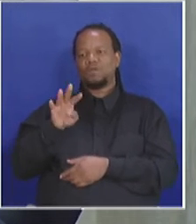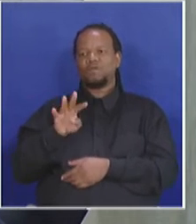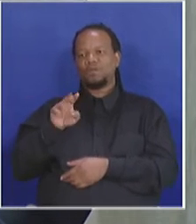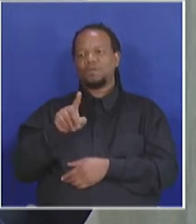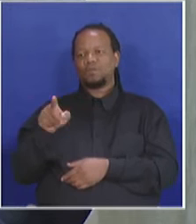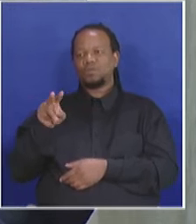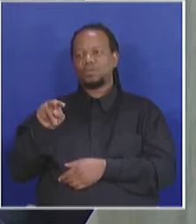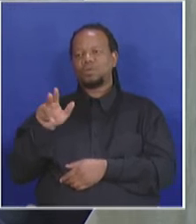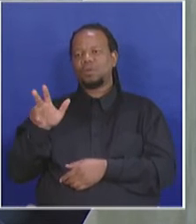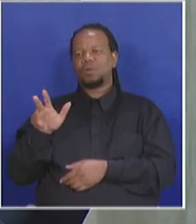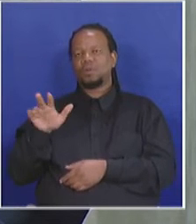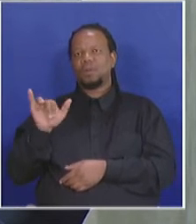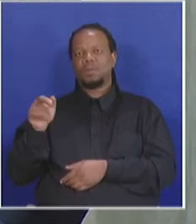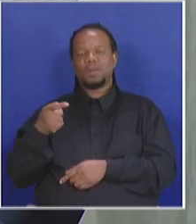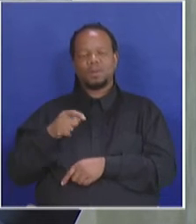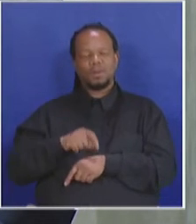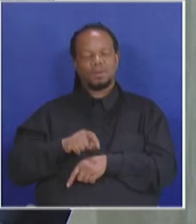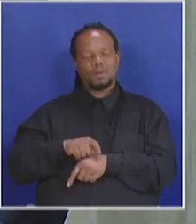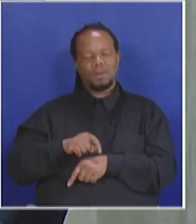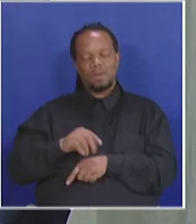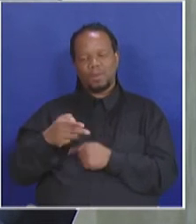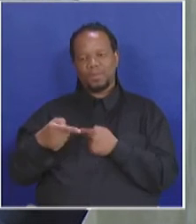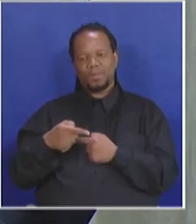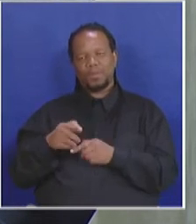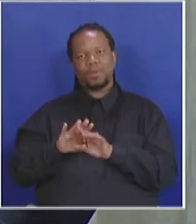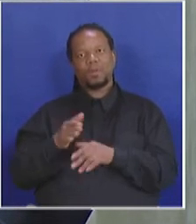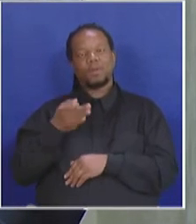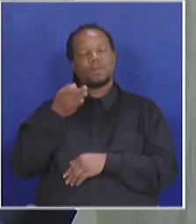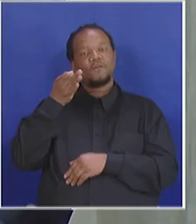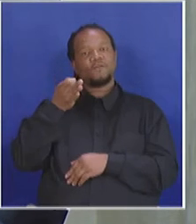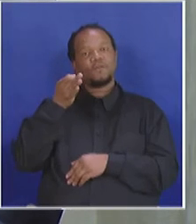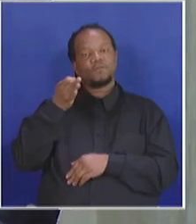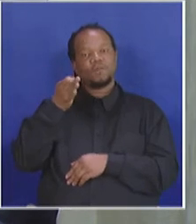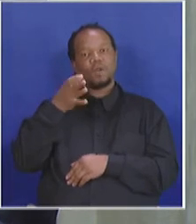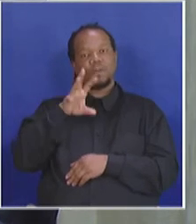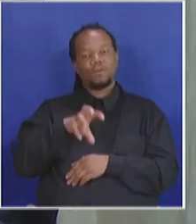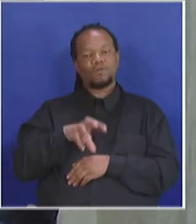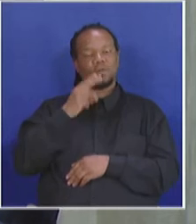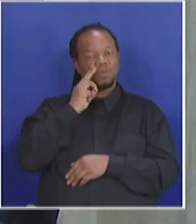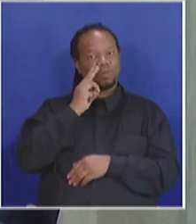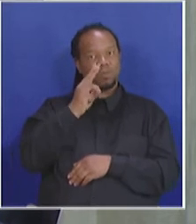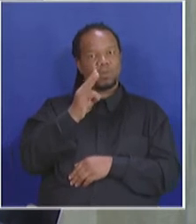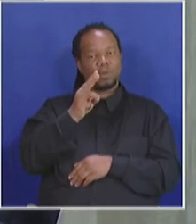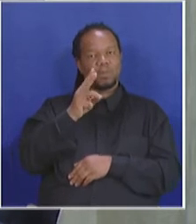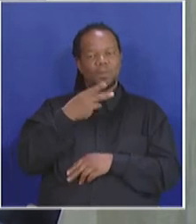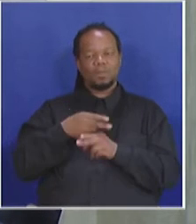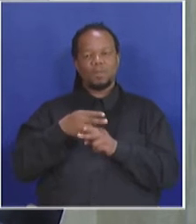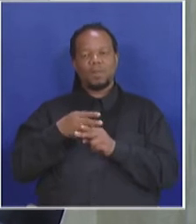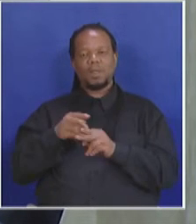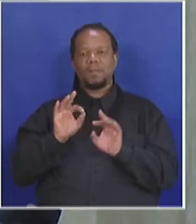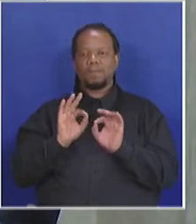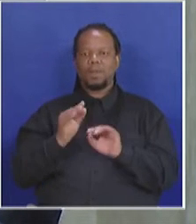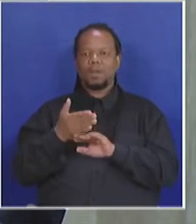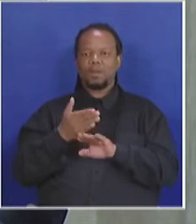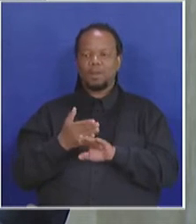of preparations, I can only say that for future provincial weeks, we need to plan better and make logistical arrangements much better than we did